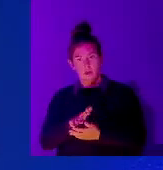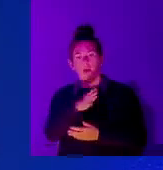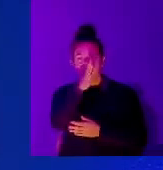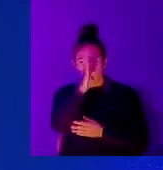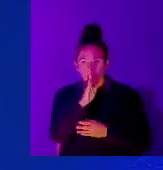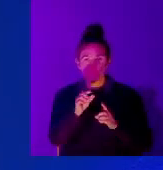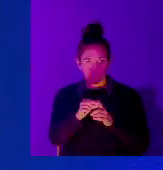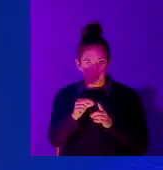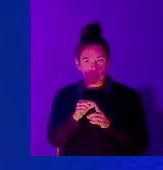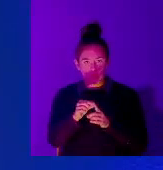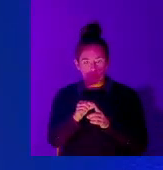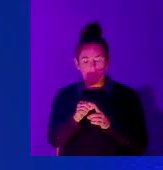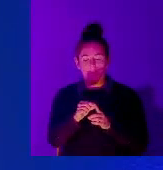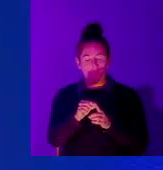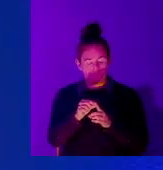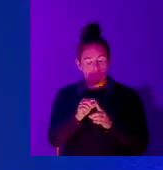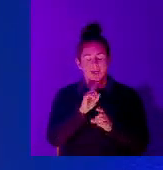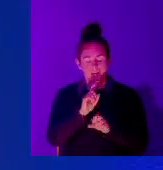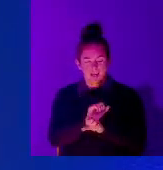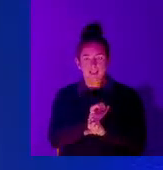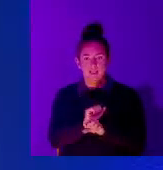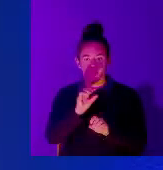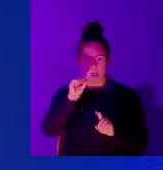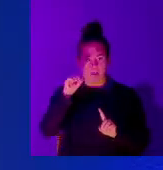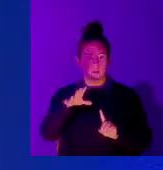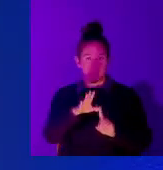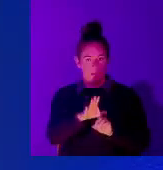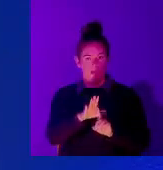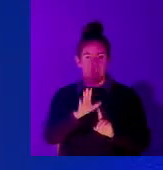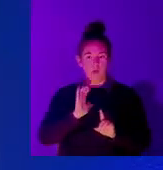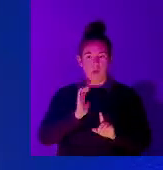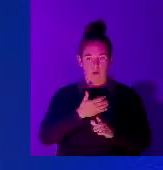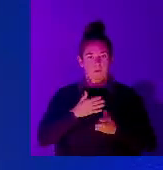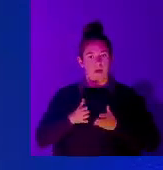path, a lamp unto our feet.